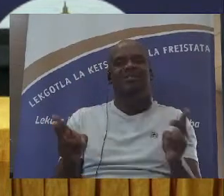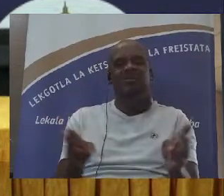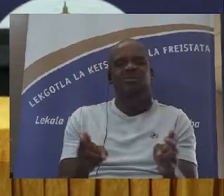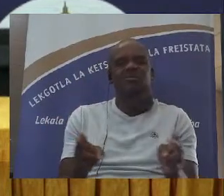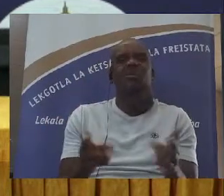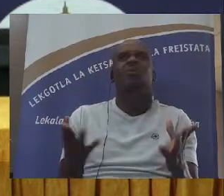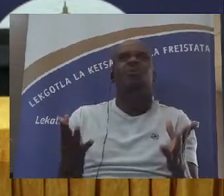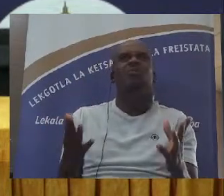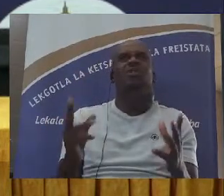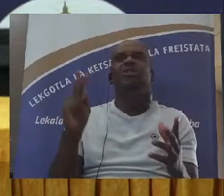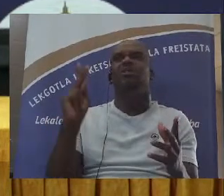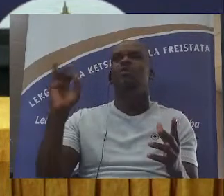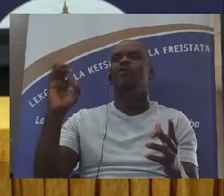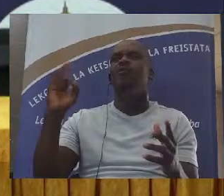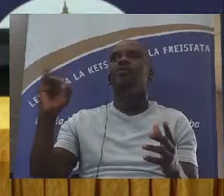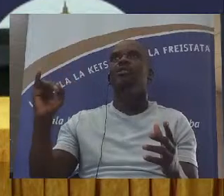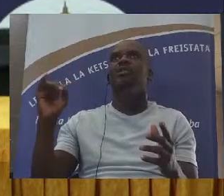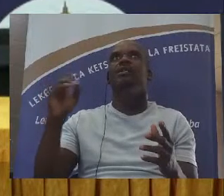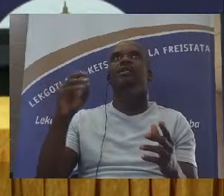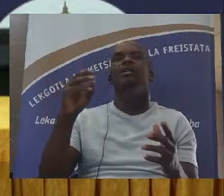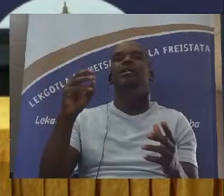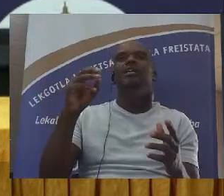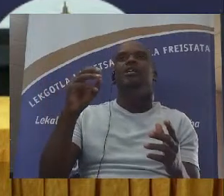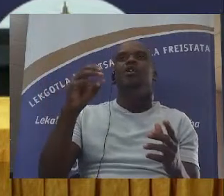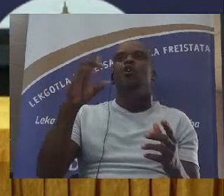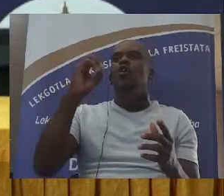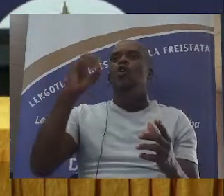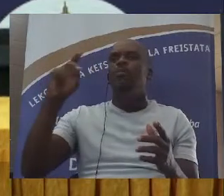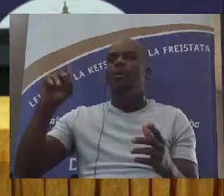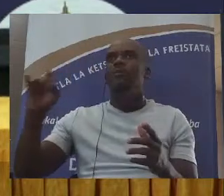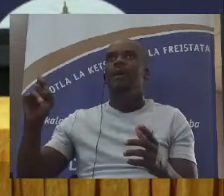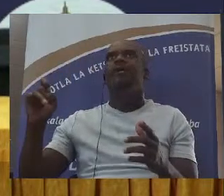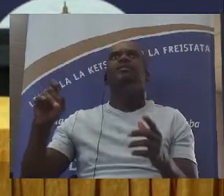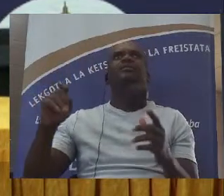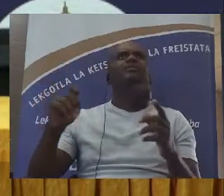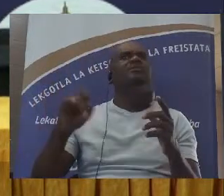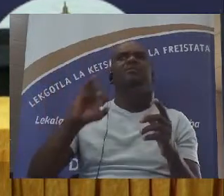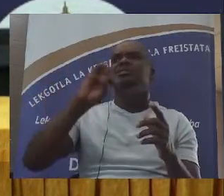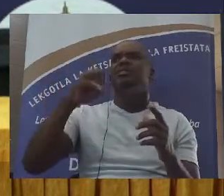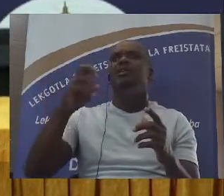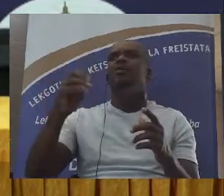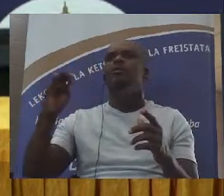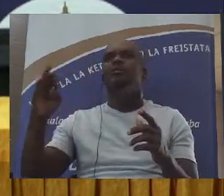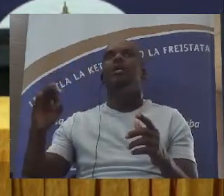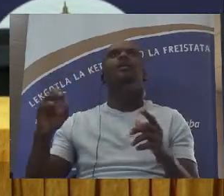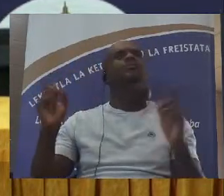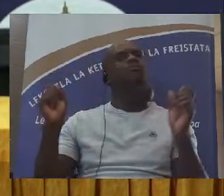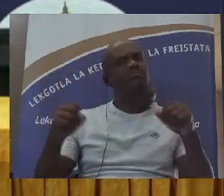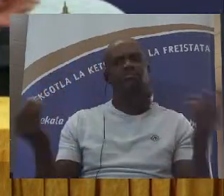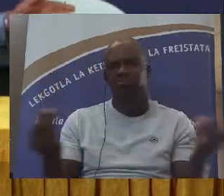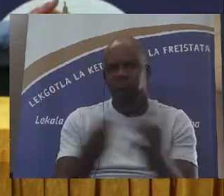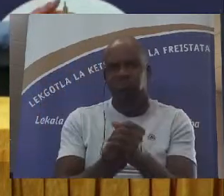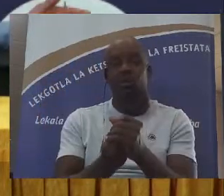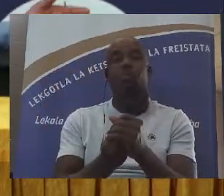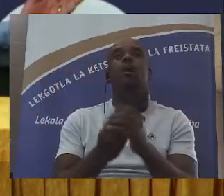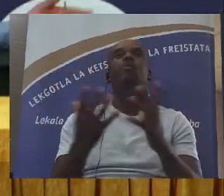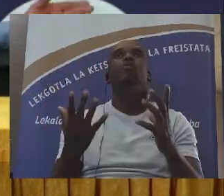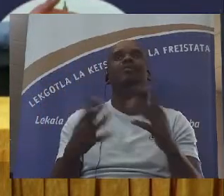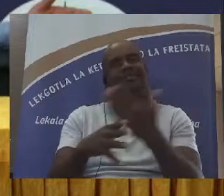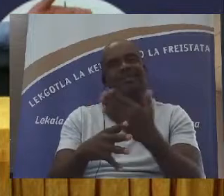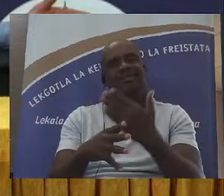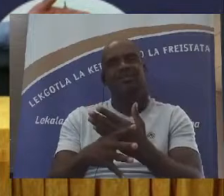then the municipality should be capacitated to be able to provide those services. And we have gone out and we have spoken to